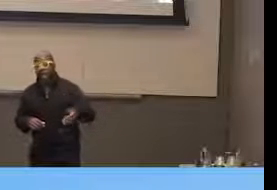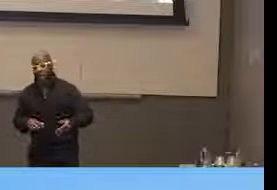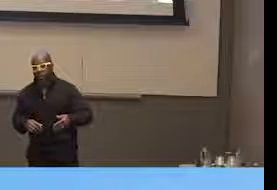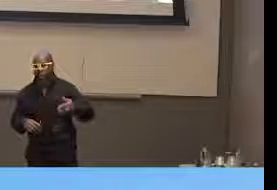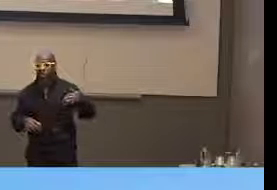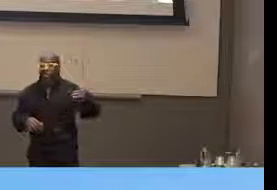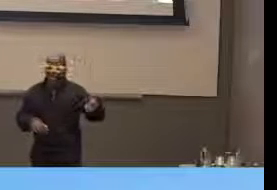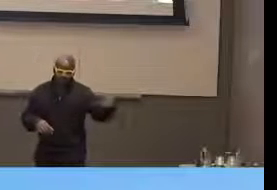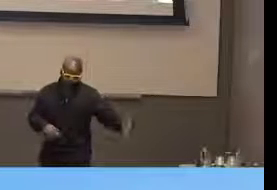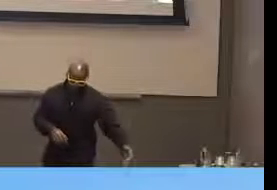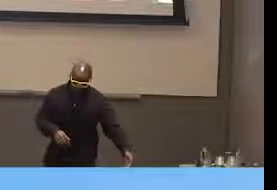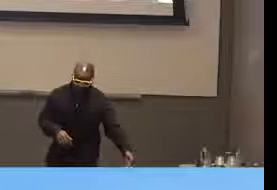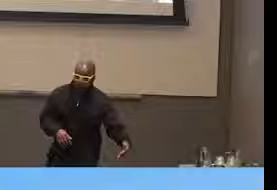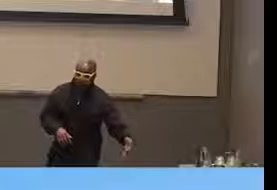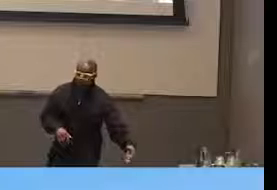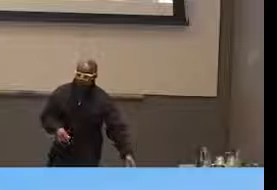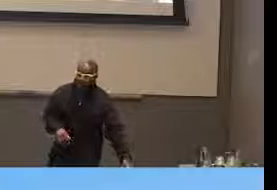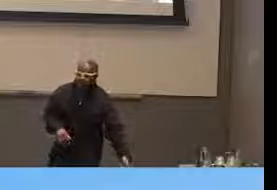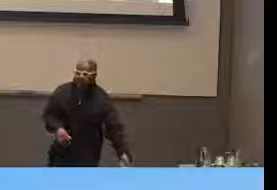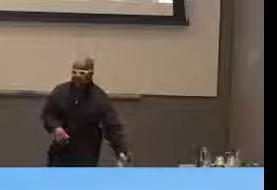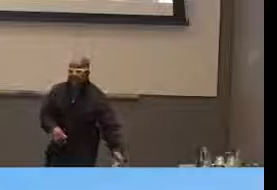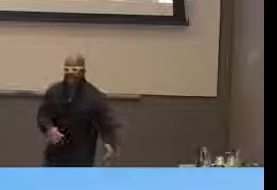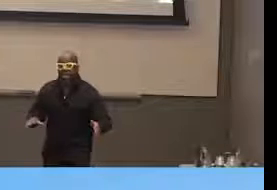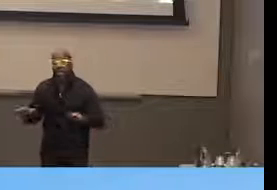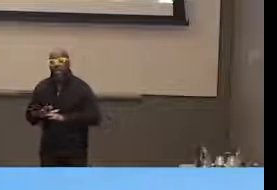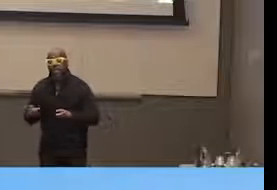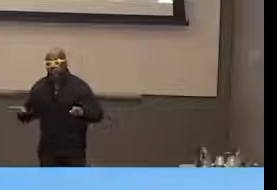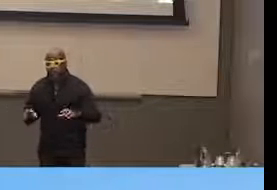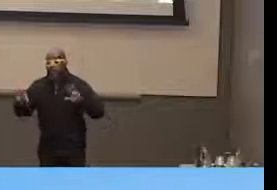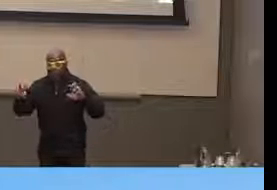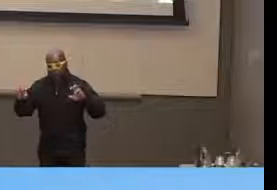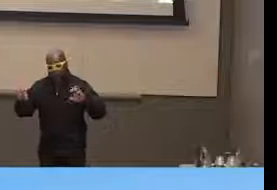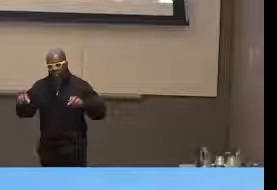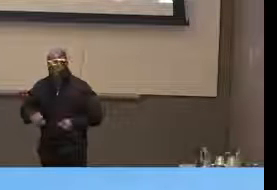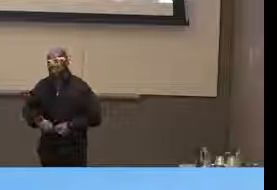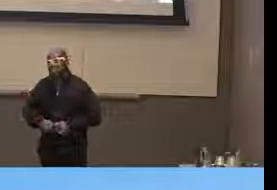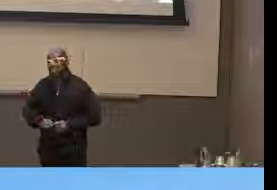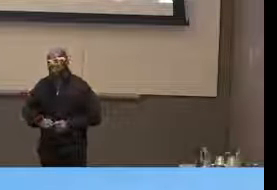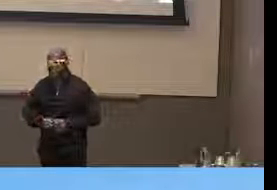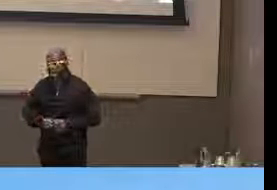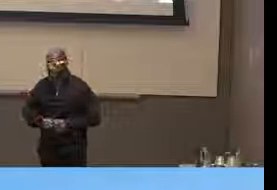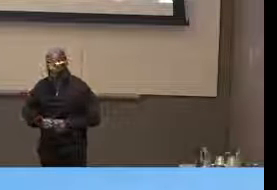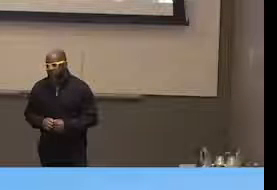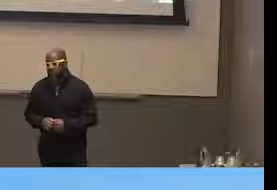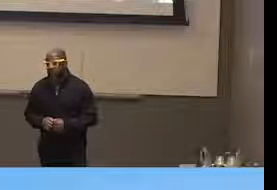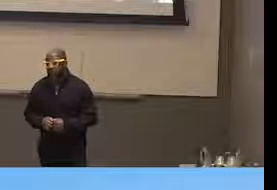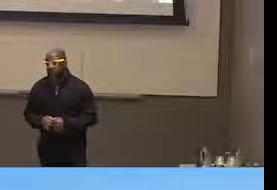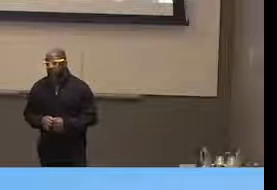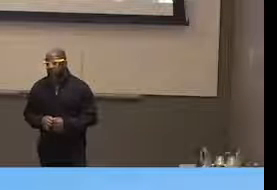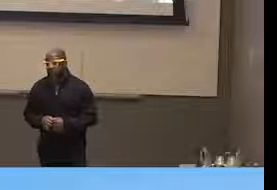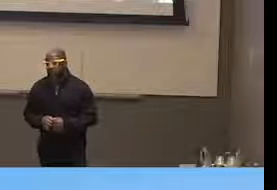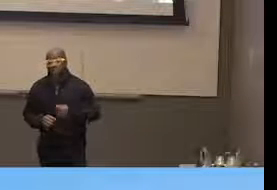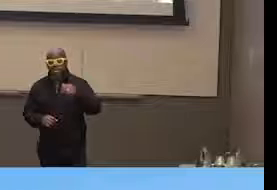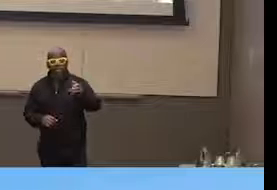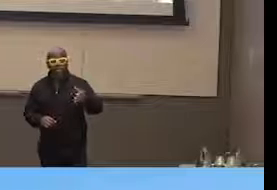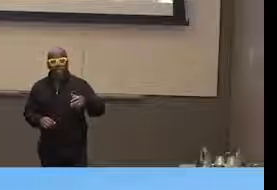know the pathway to make a report on a coyote when they see it, even if the conflict wasn't actually conflict. So